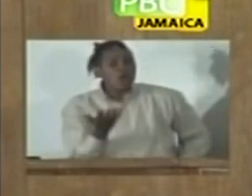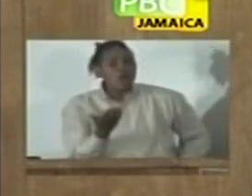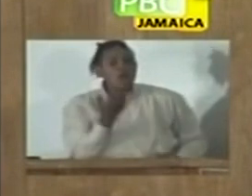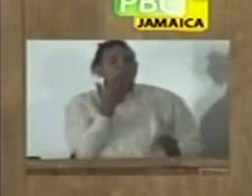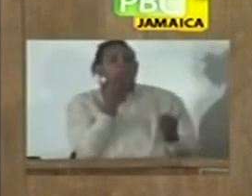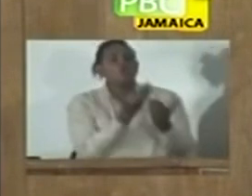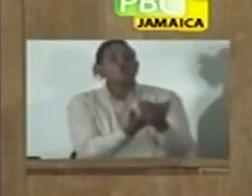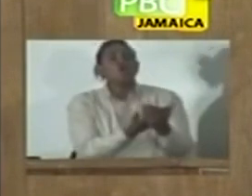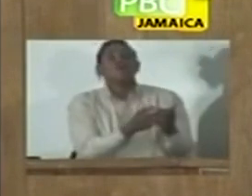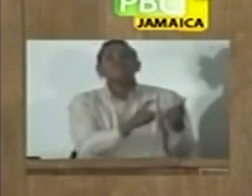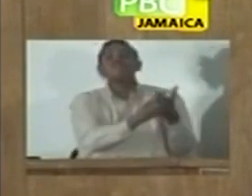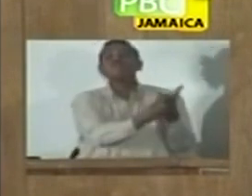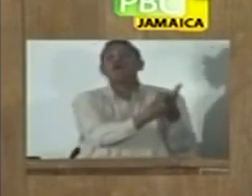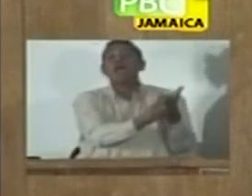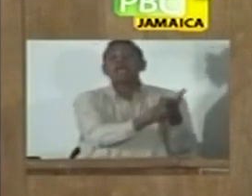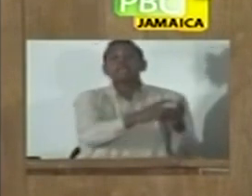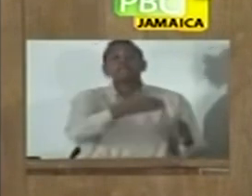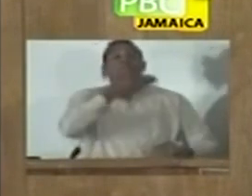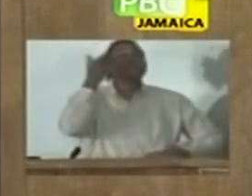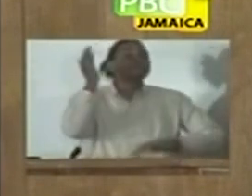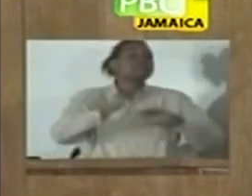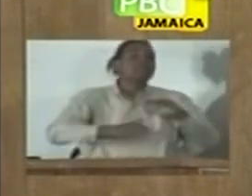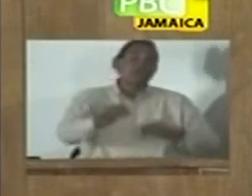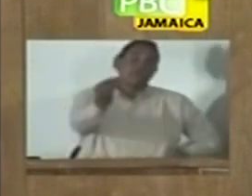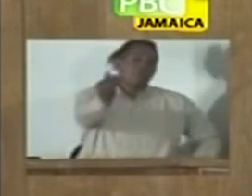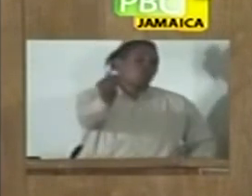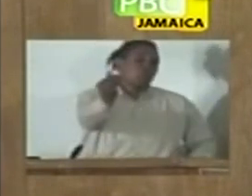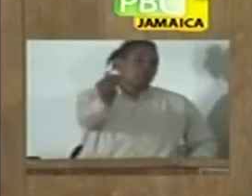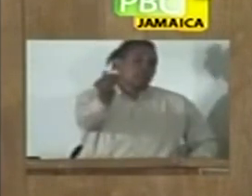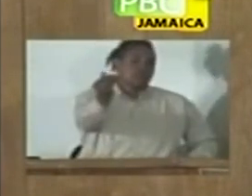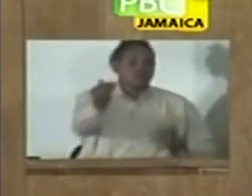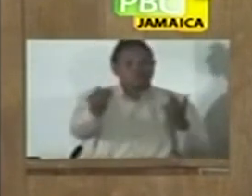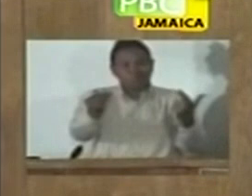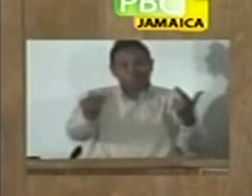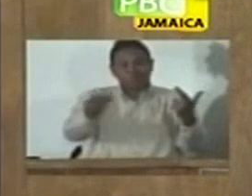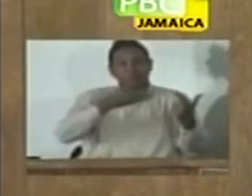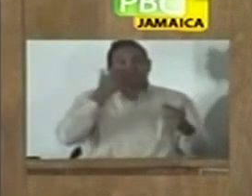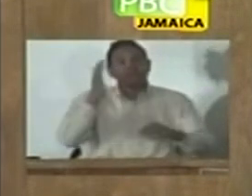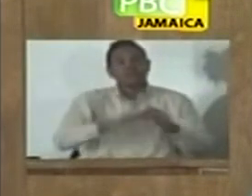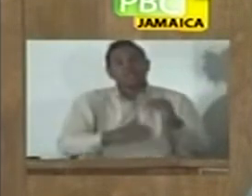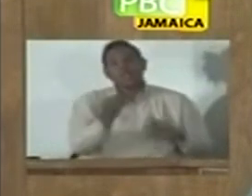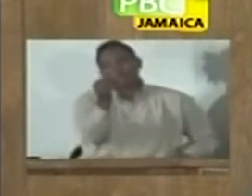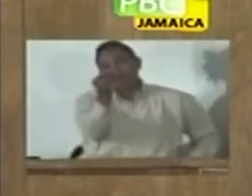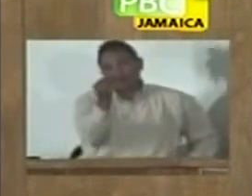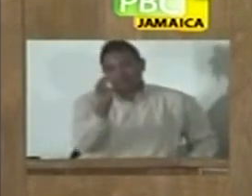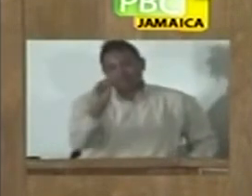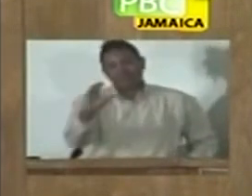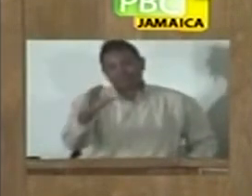friend, better than pocket money."